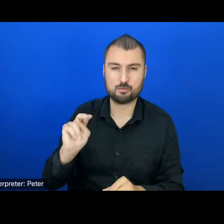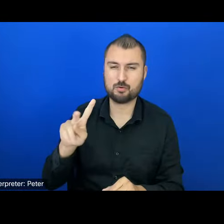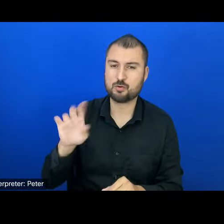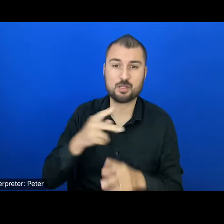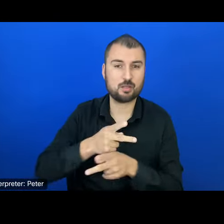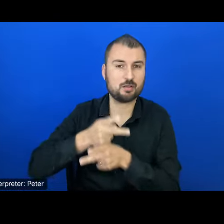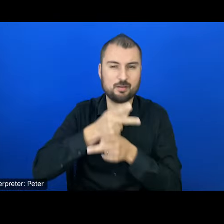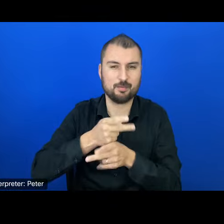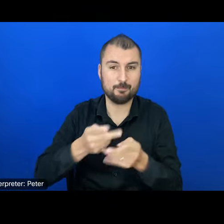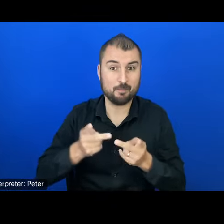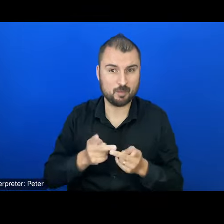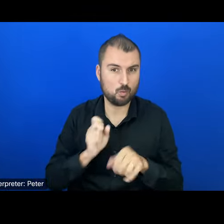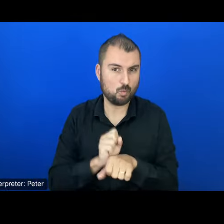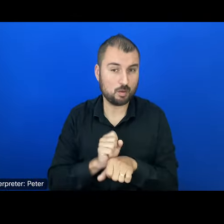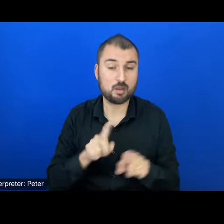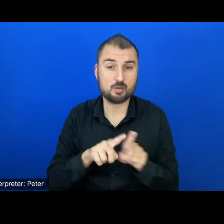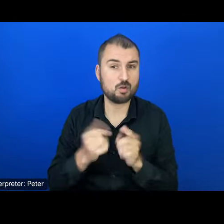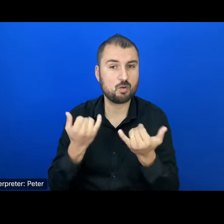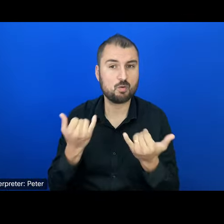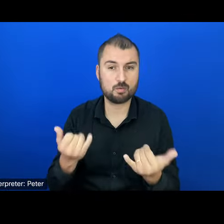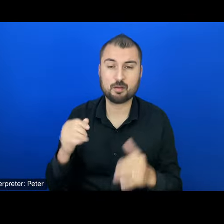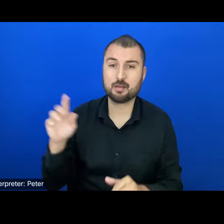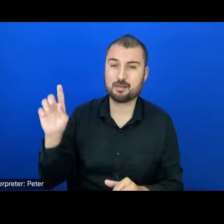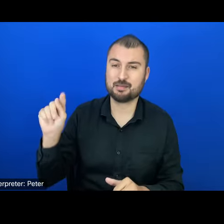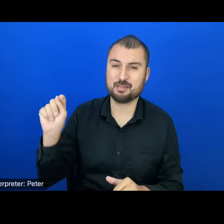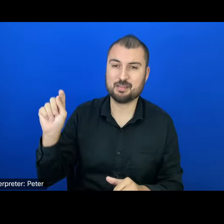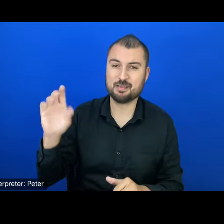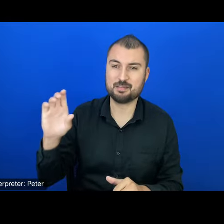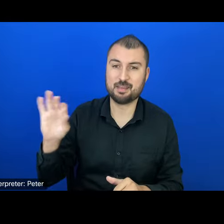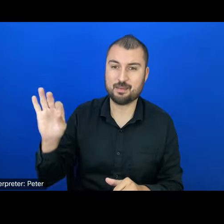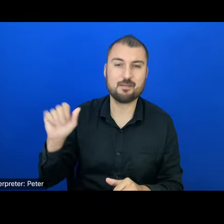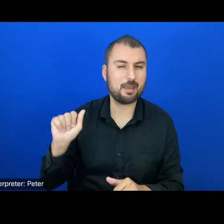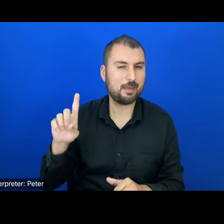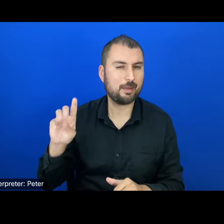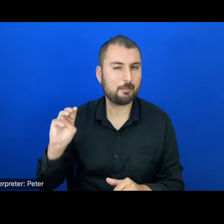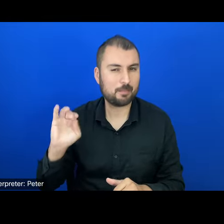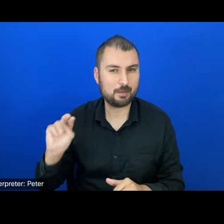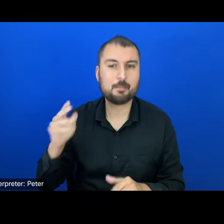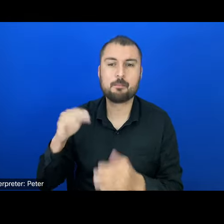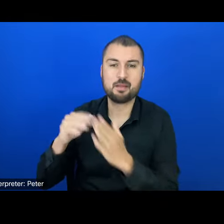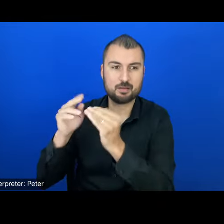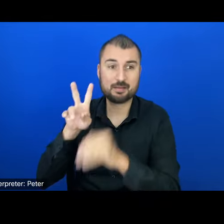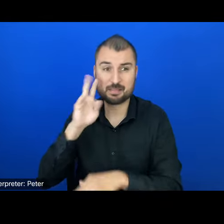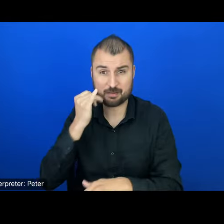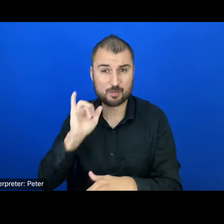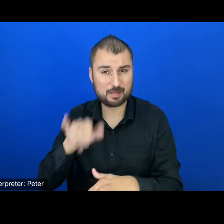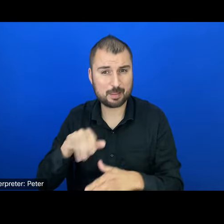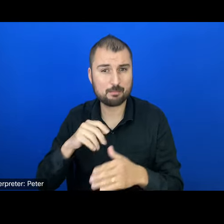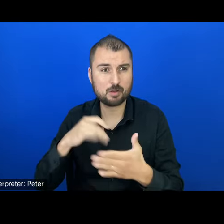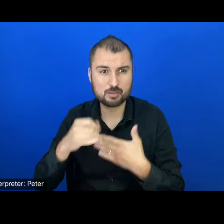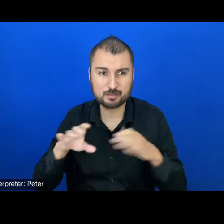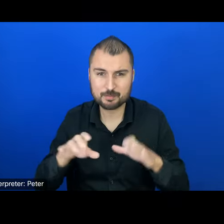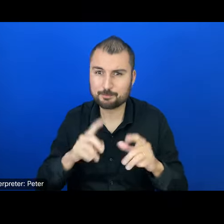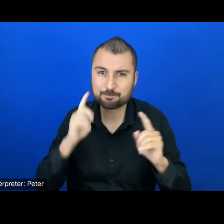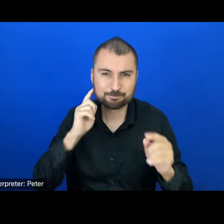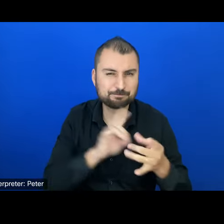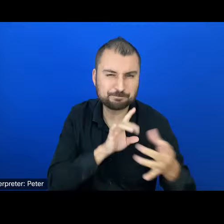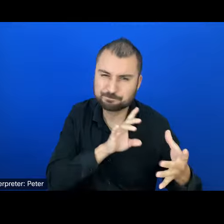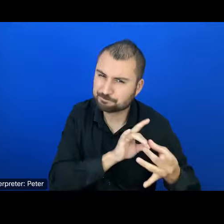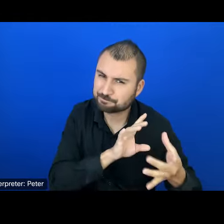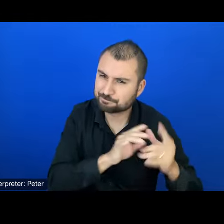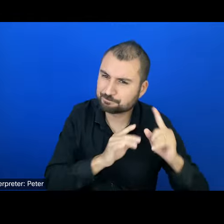the administration building at TCF that'll be vacant when we get the behavioral health project done, and looking at options that we can